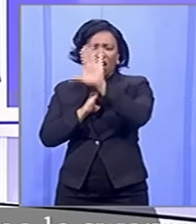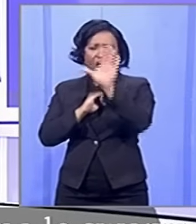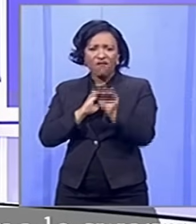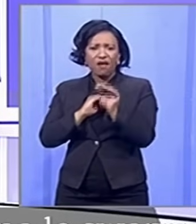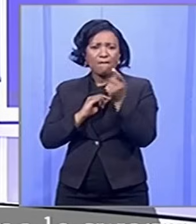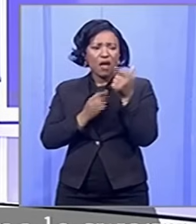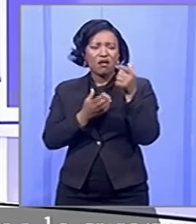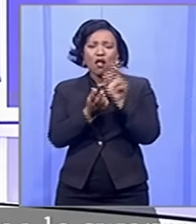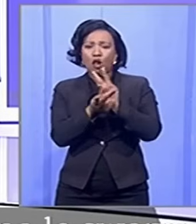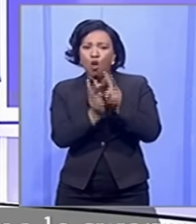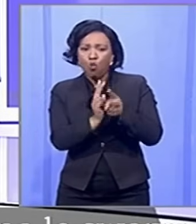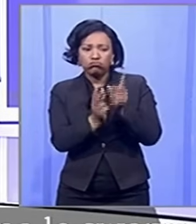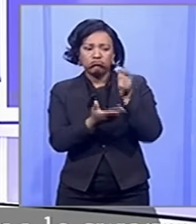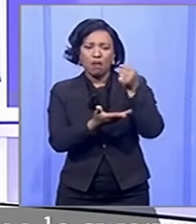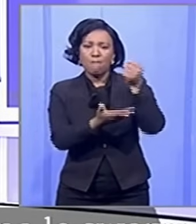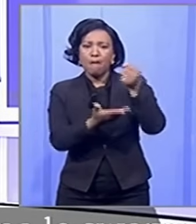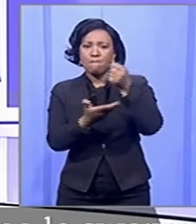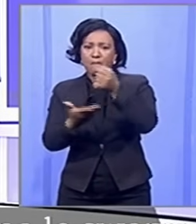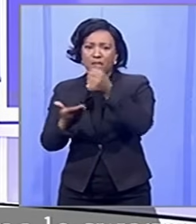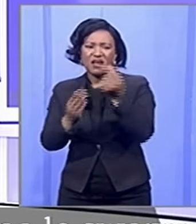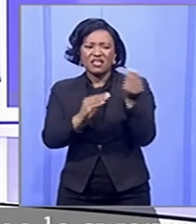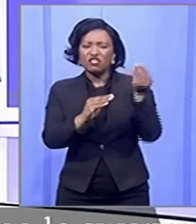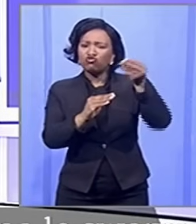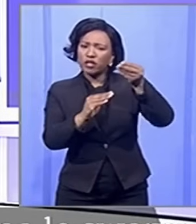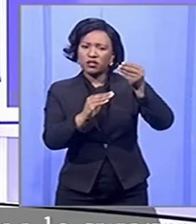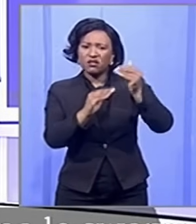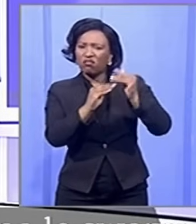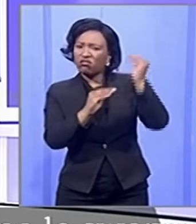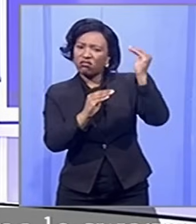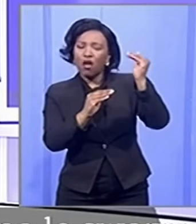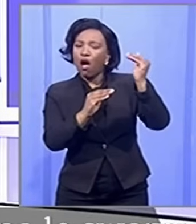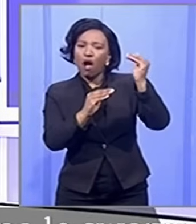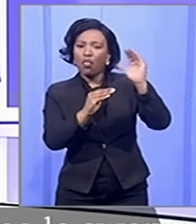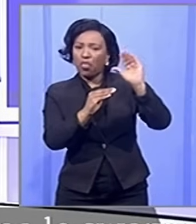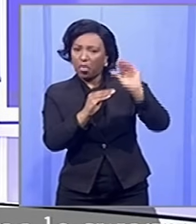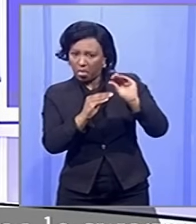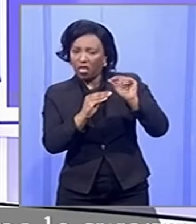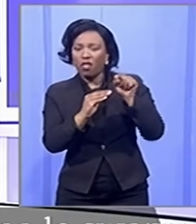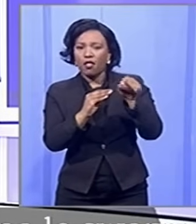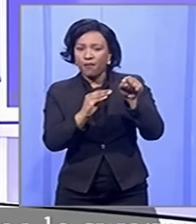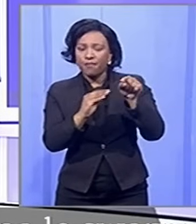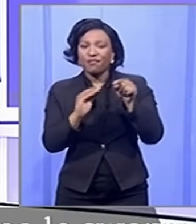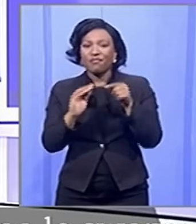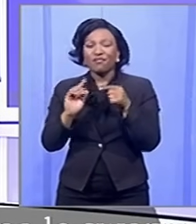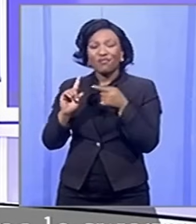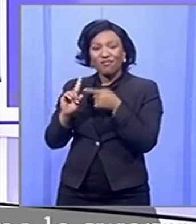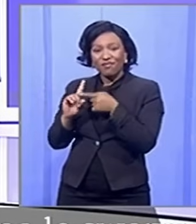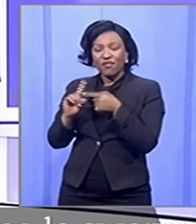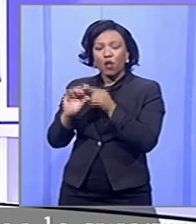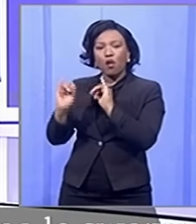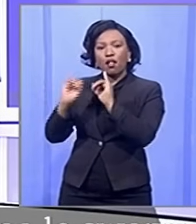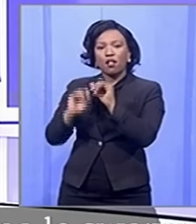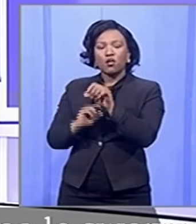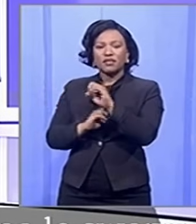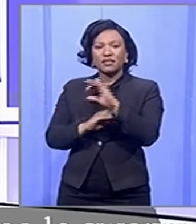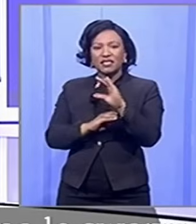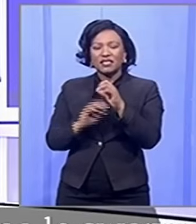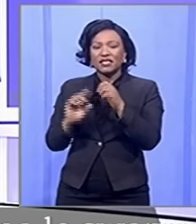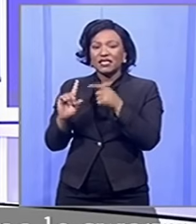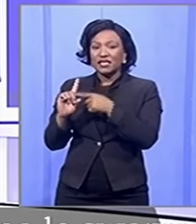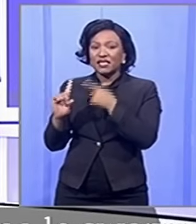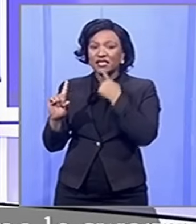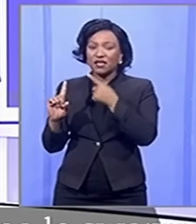tša tlase. Poledišanong ya go ikgetha le SABC, Wu Peng o boletše gore Afrika Borwa e be e